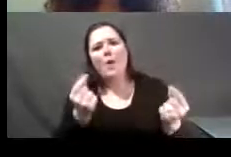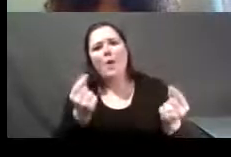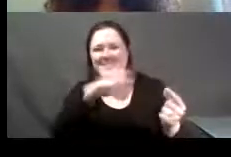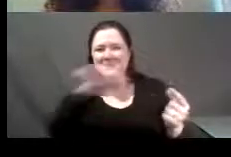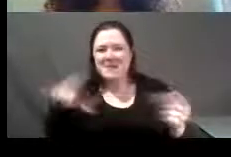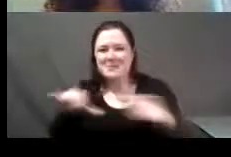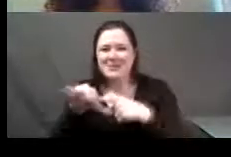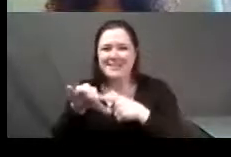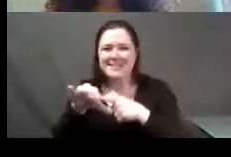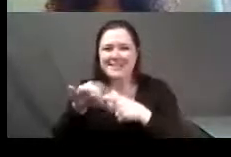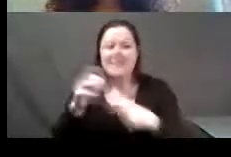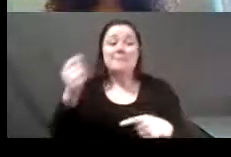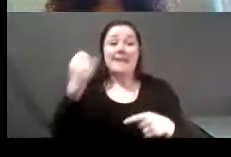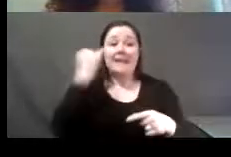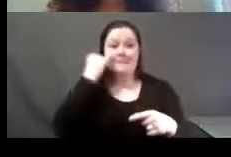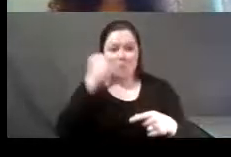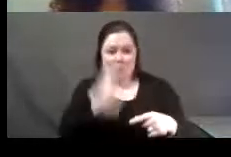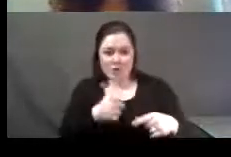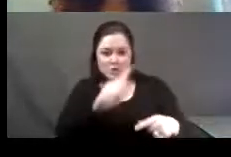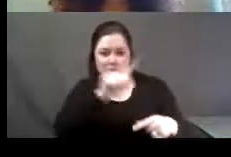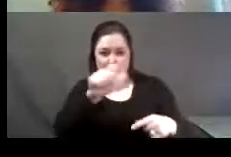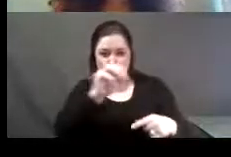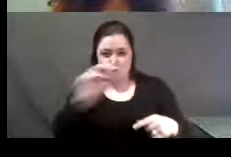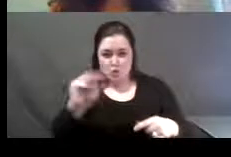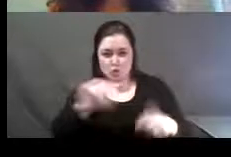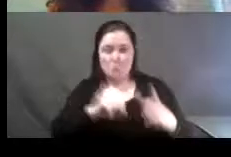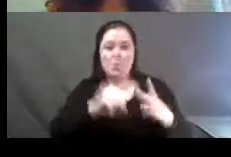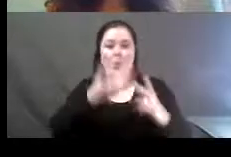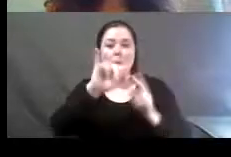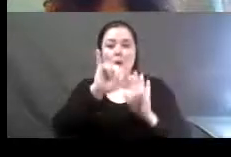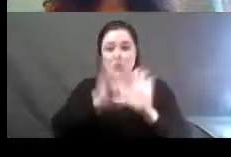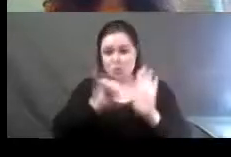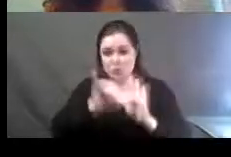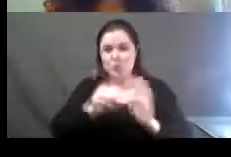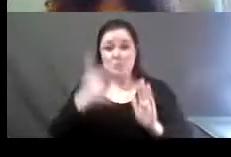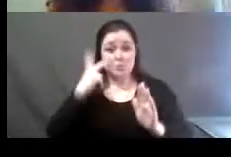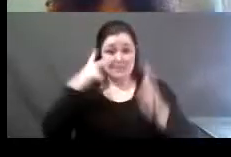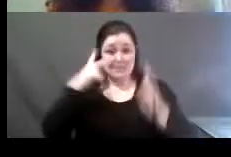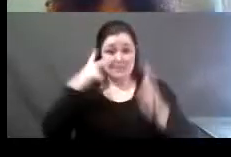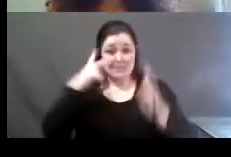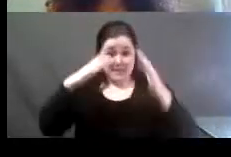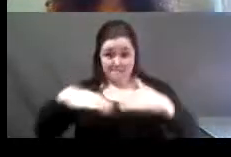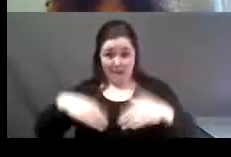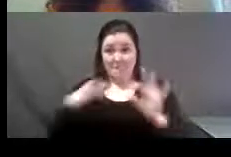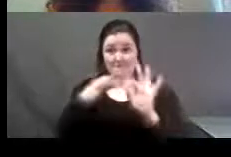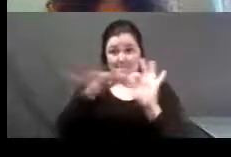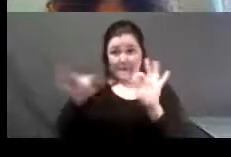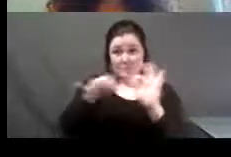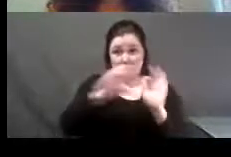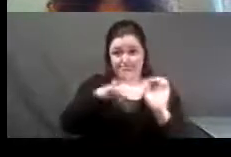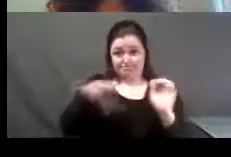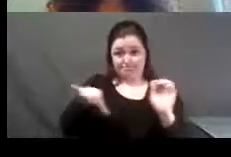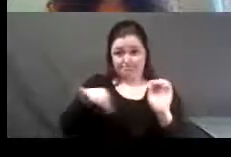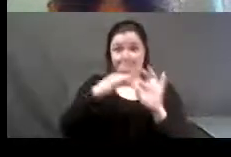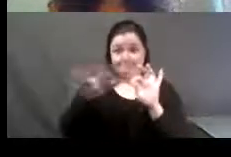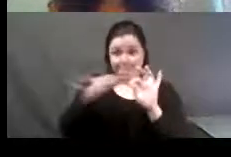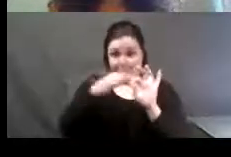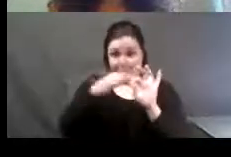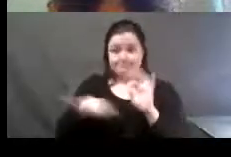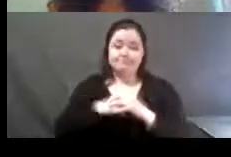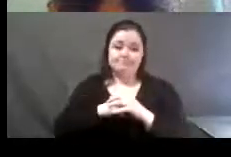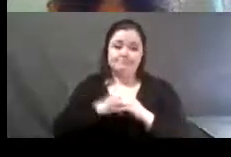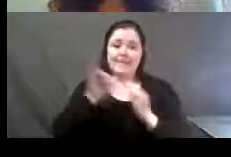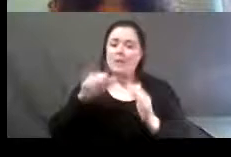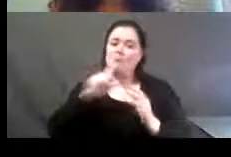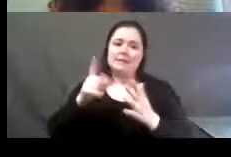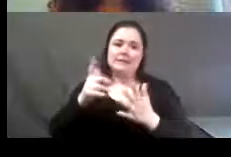are watching on Zoom and on YouTube, you probably see I have captions at the bottom of the screen as well. That actually helps a lot of